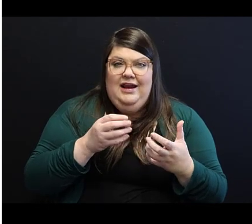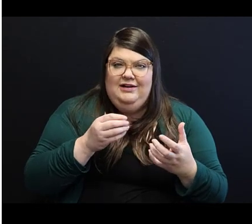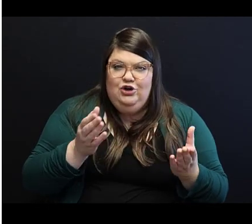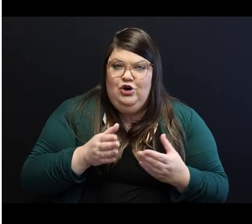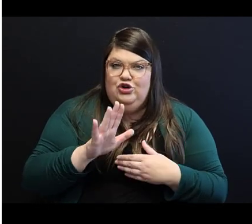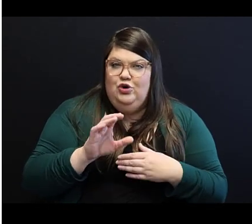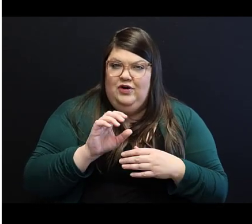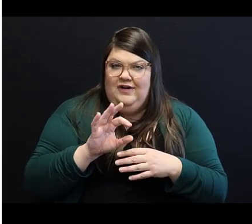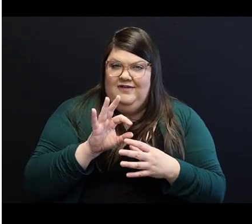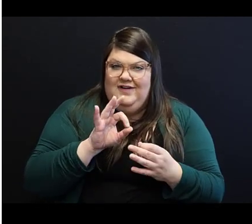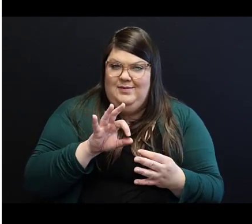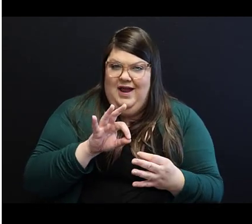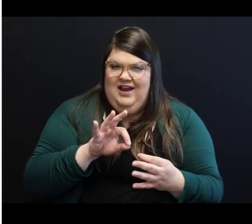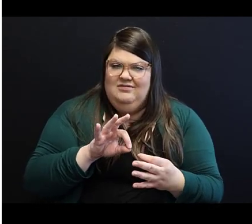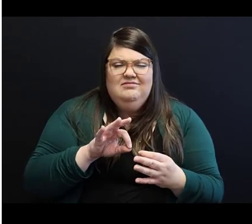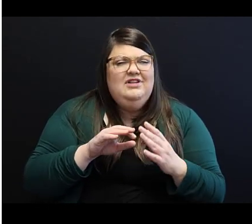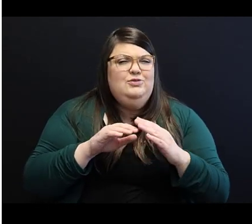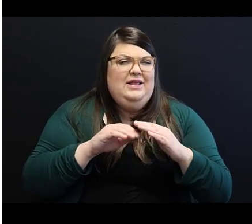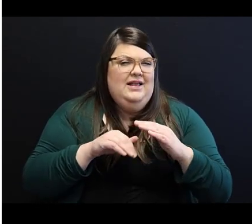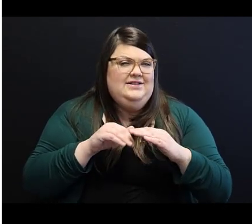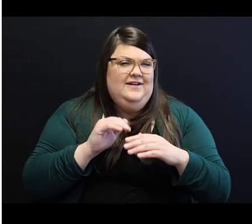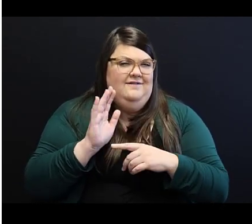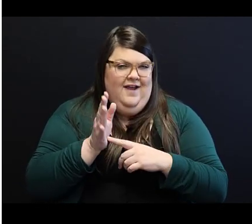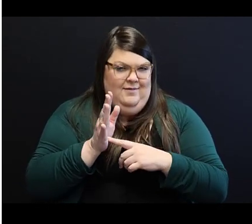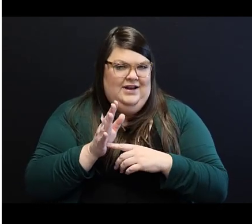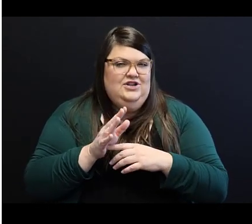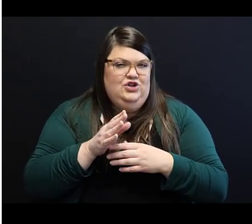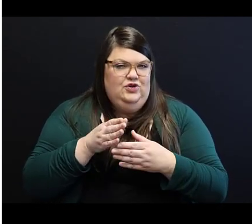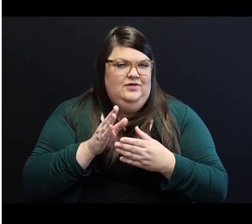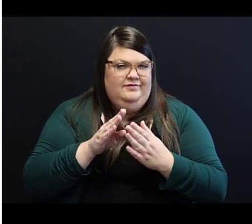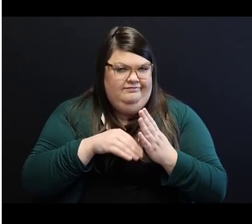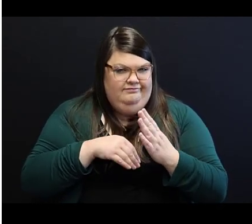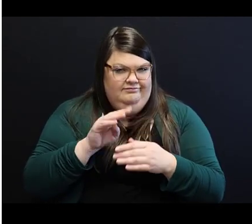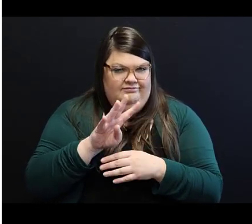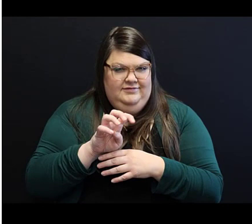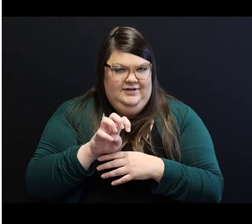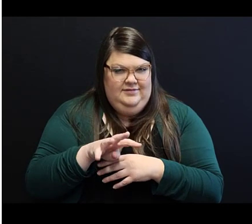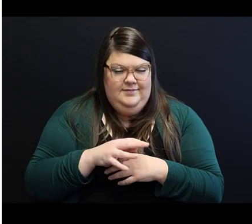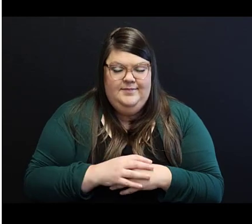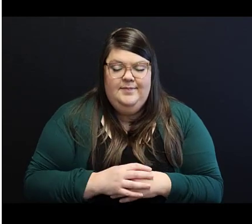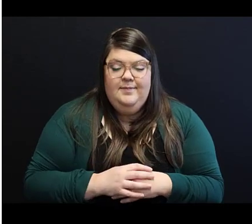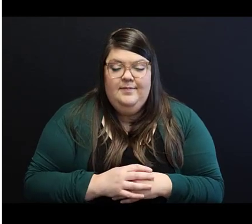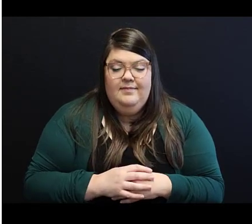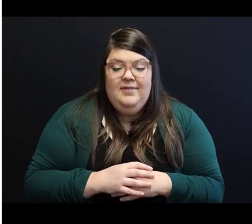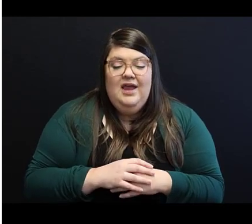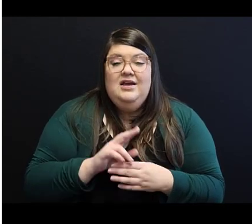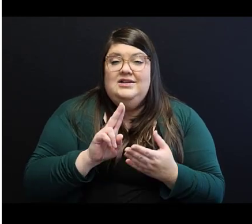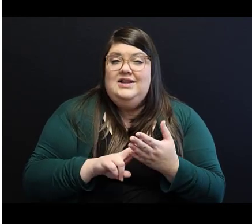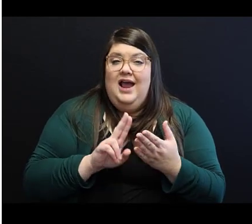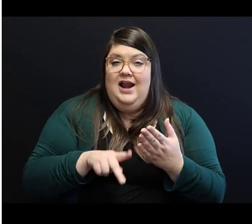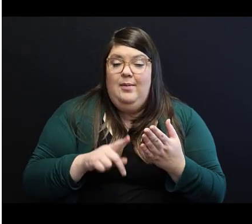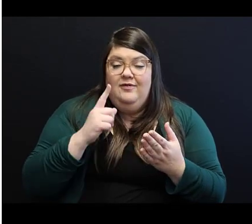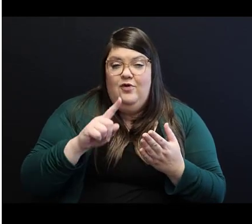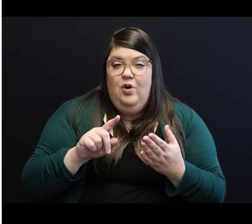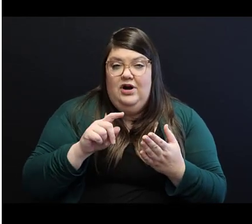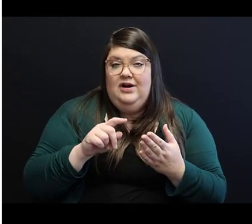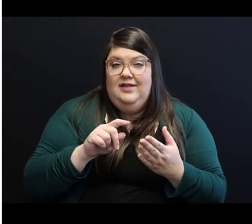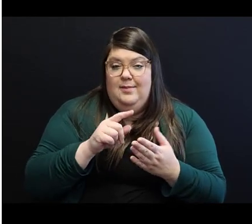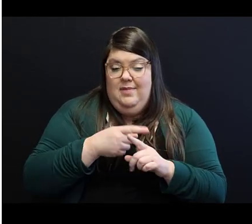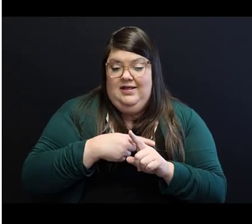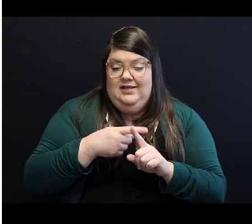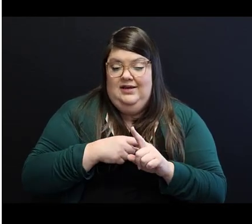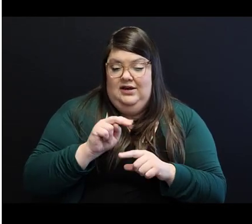5 minutes to complete. Under Sign Up for the NCRTM newsletter, you can sign up for the NCRTM's monthly